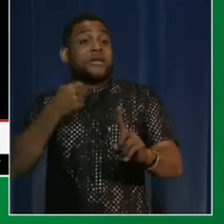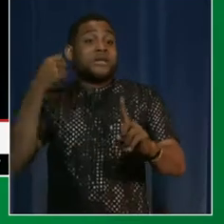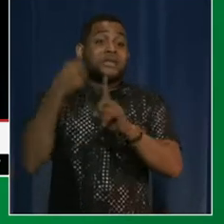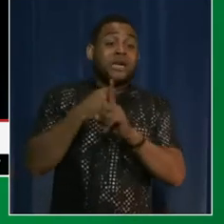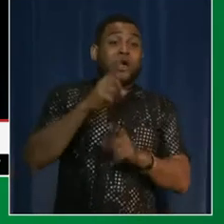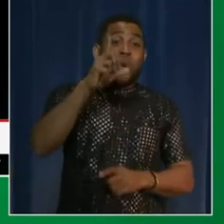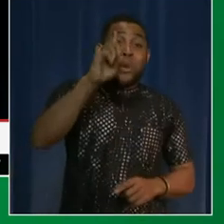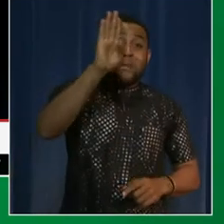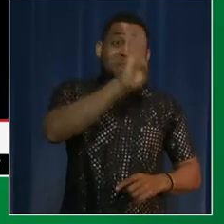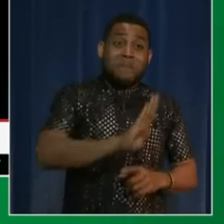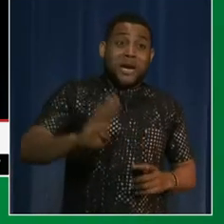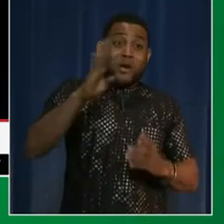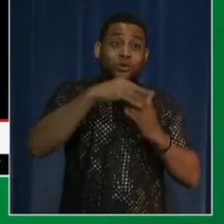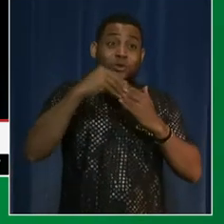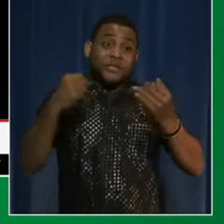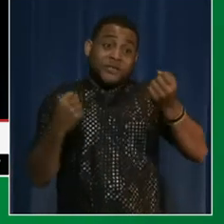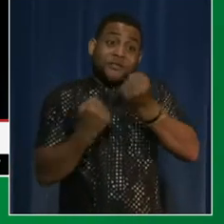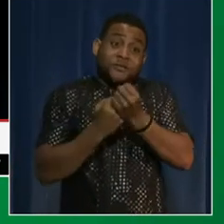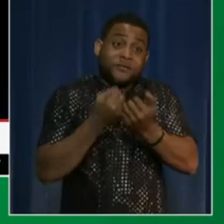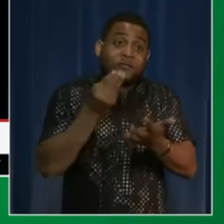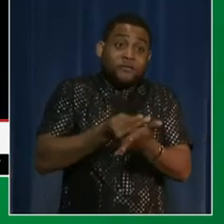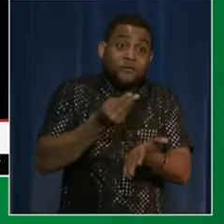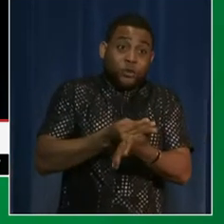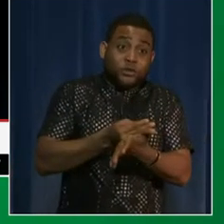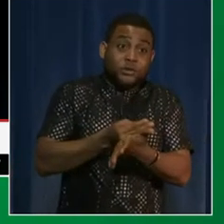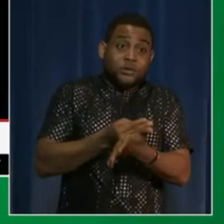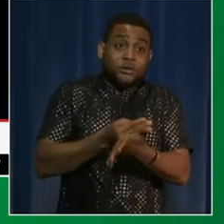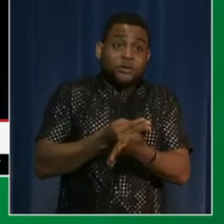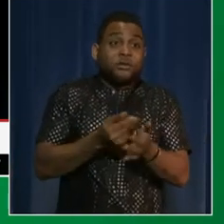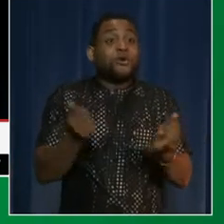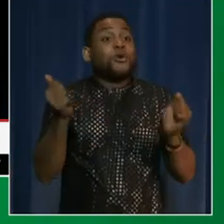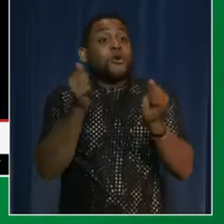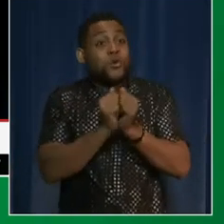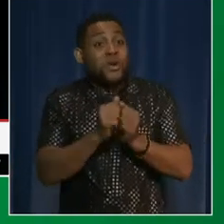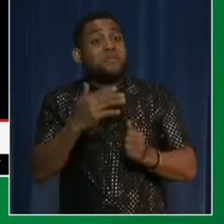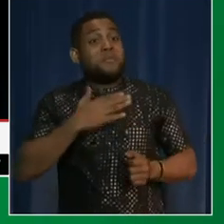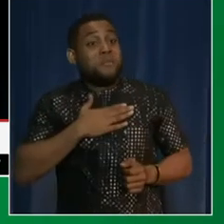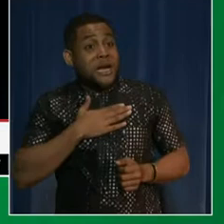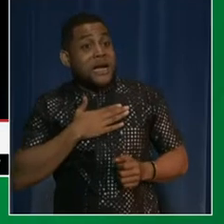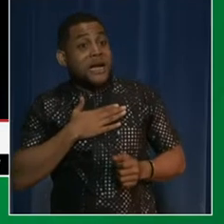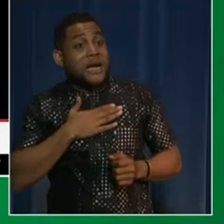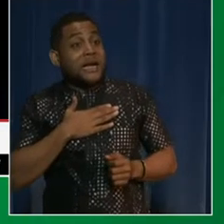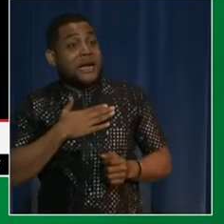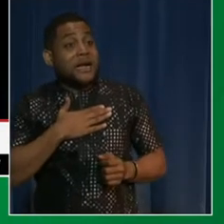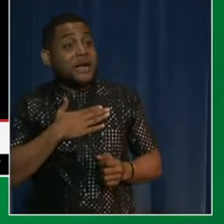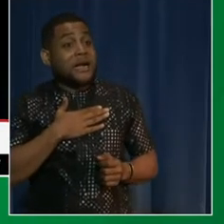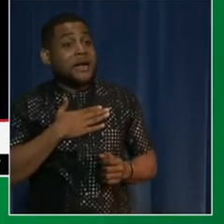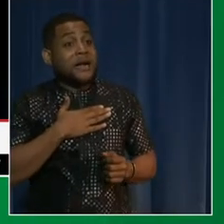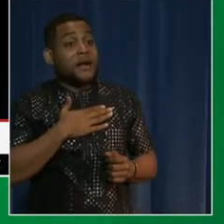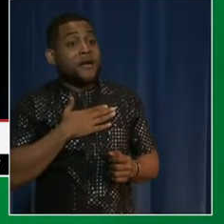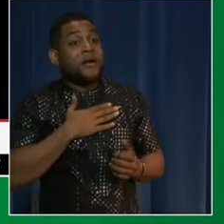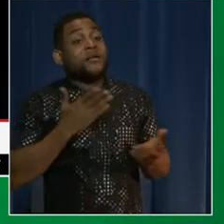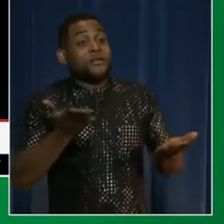my proposal this year, is $500 million more to get out the door.